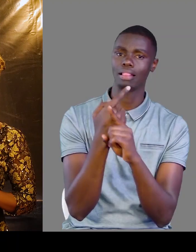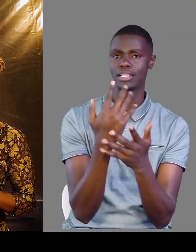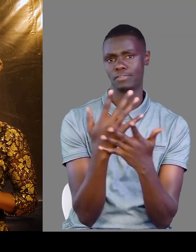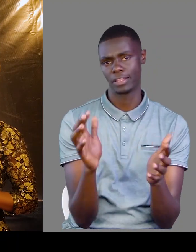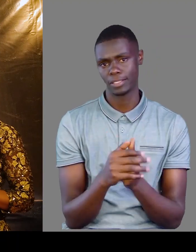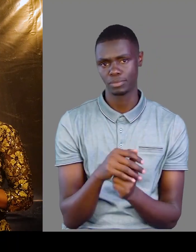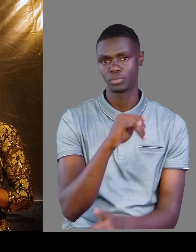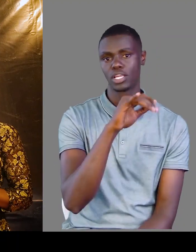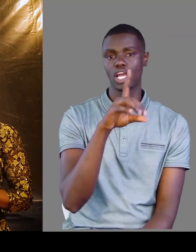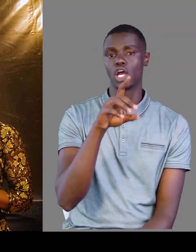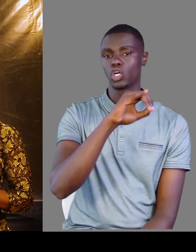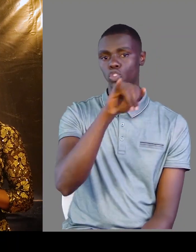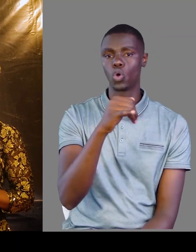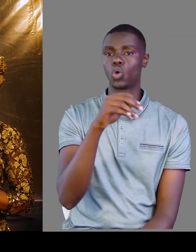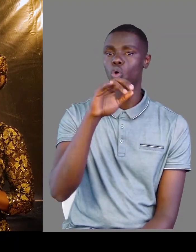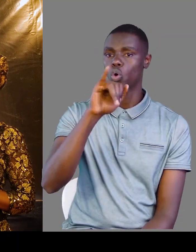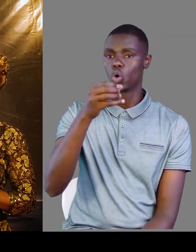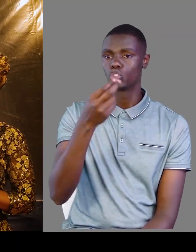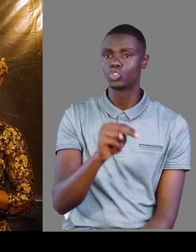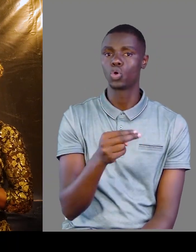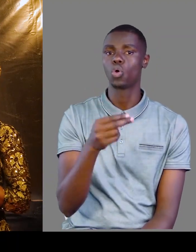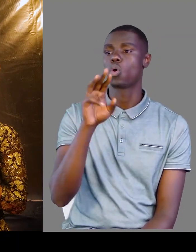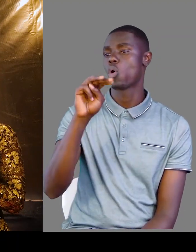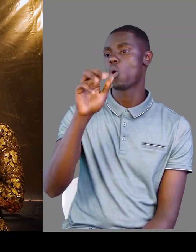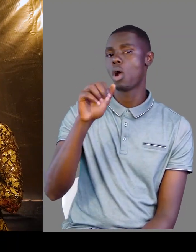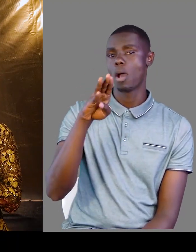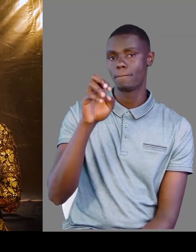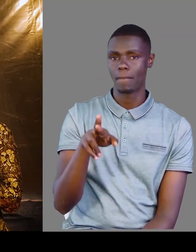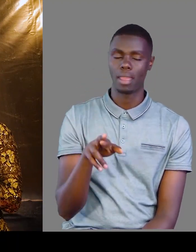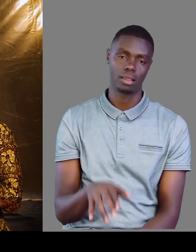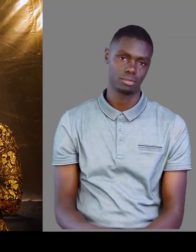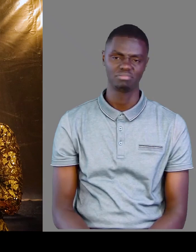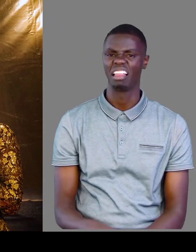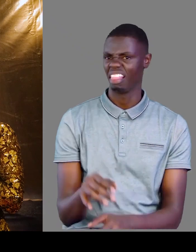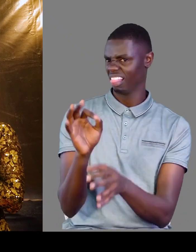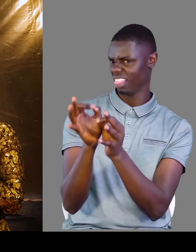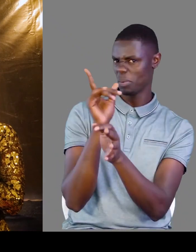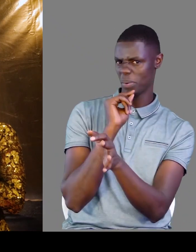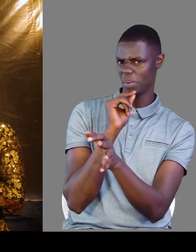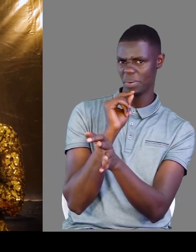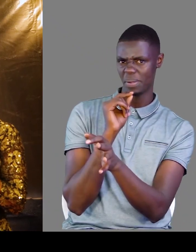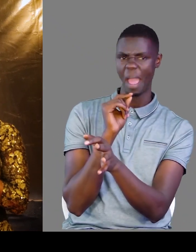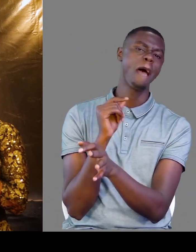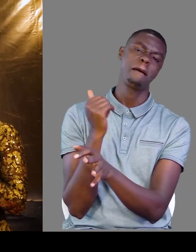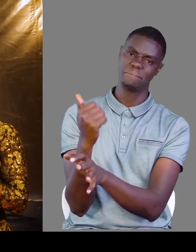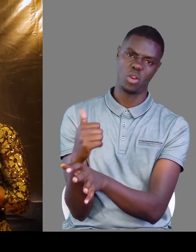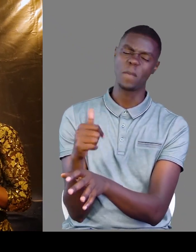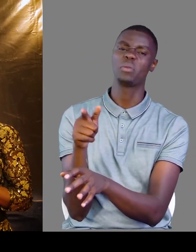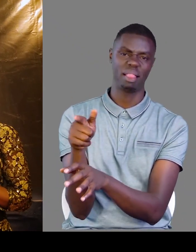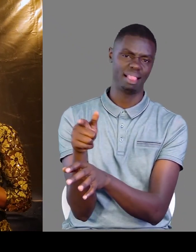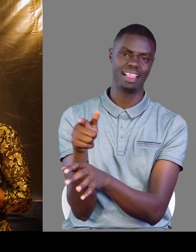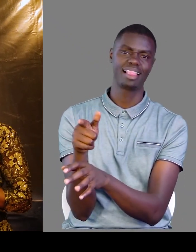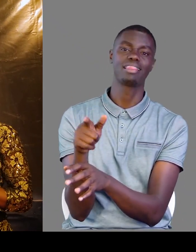Donjo Maber. Mshafanya hiyo translation kwa sign language ya Donjo Maber. Donjo Maber bado. Tutasumbua kidogo but we are to do it.